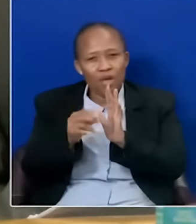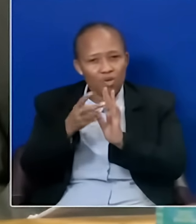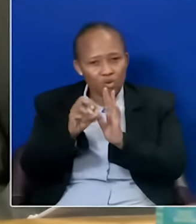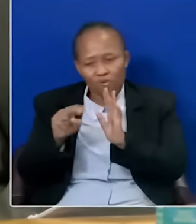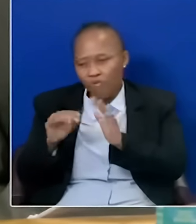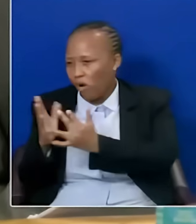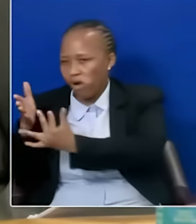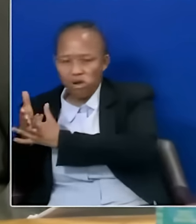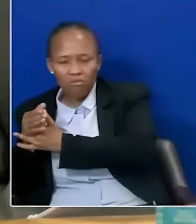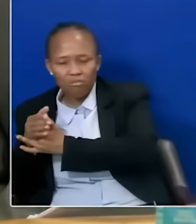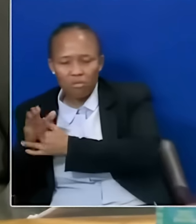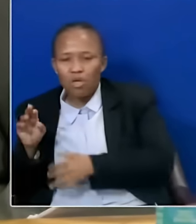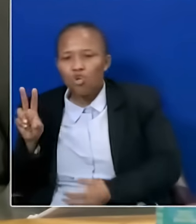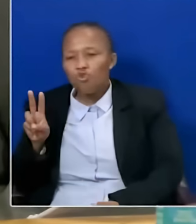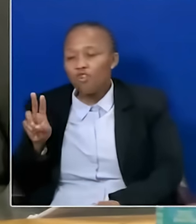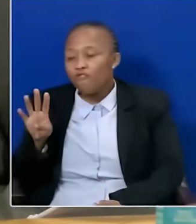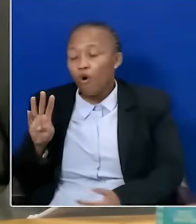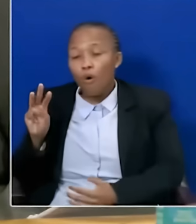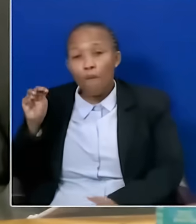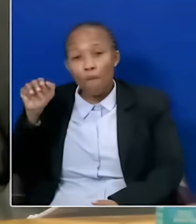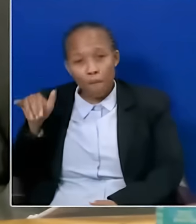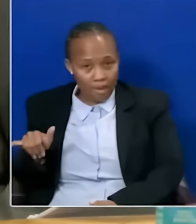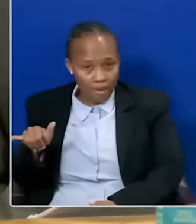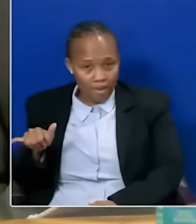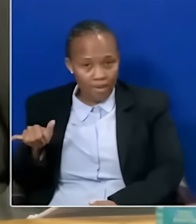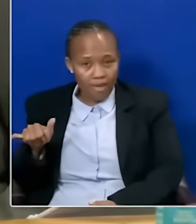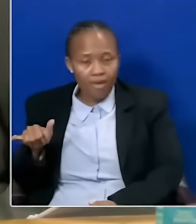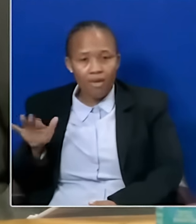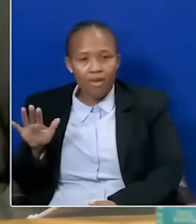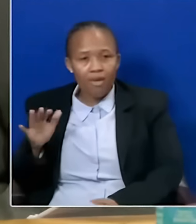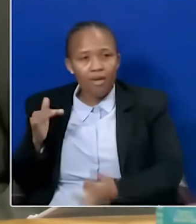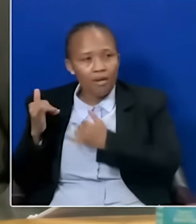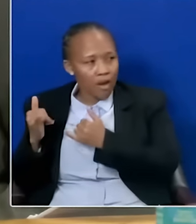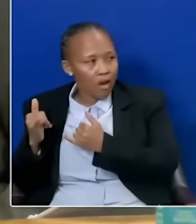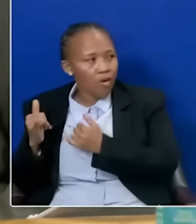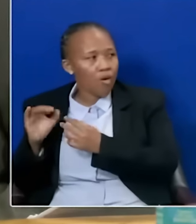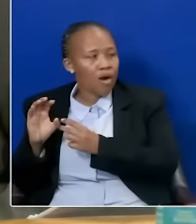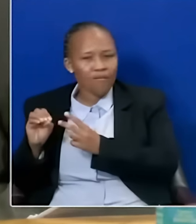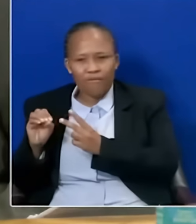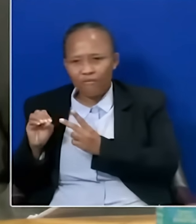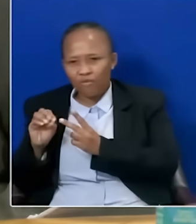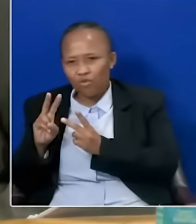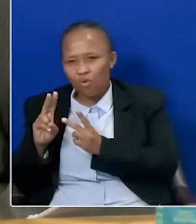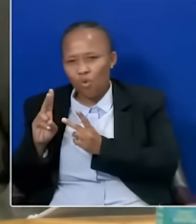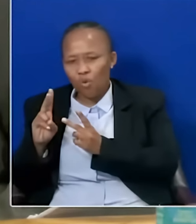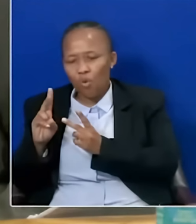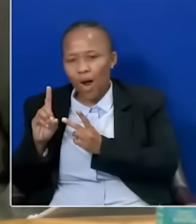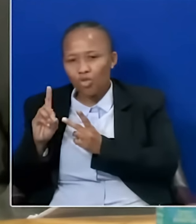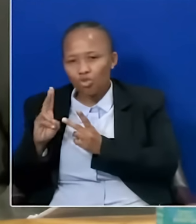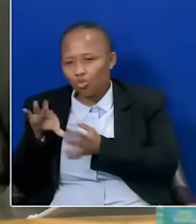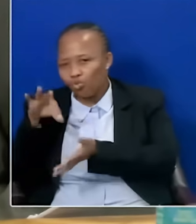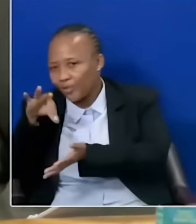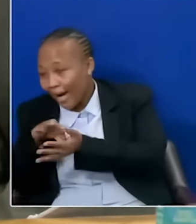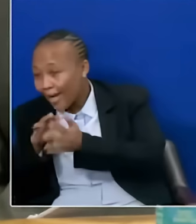the 212 was signed, but the completion at FSL was actually